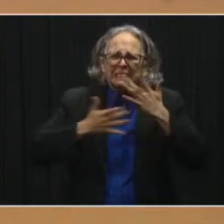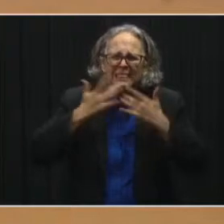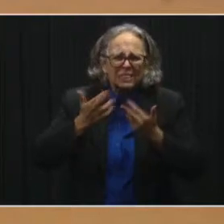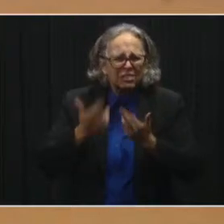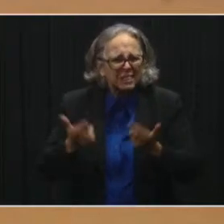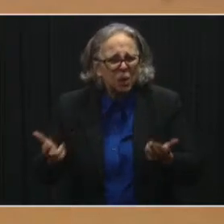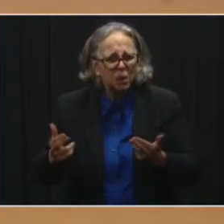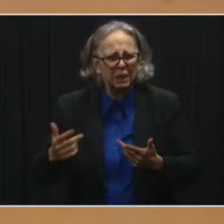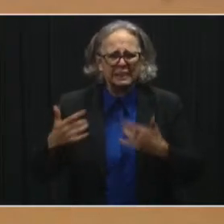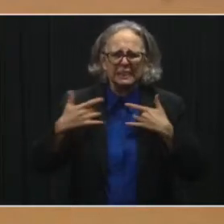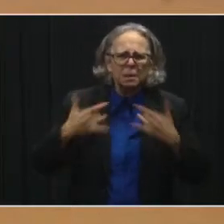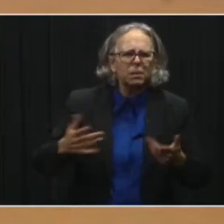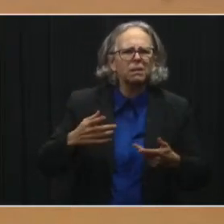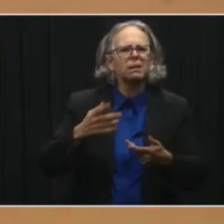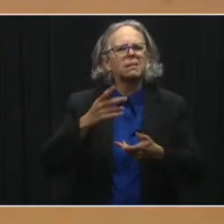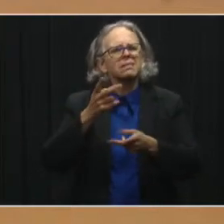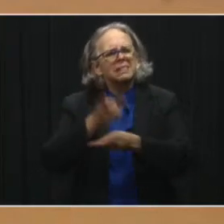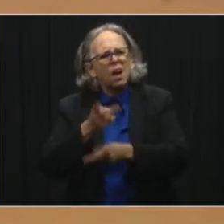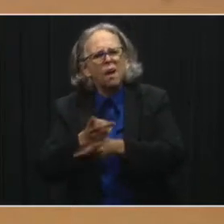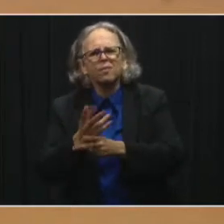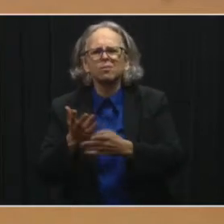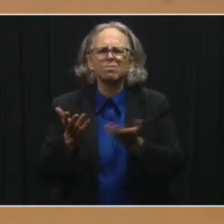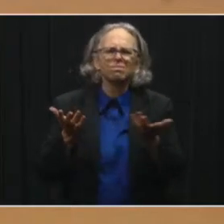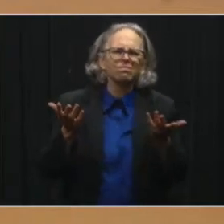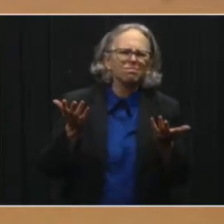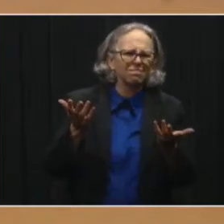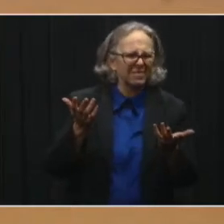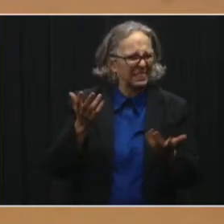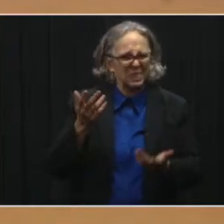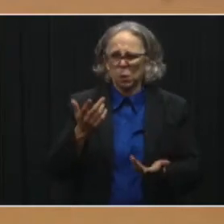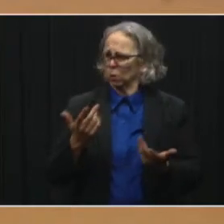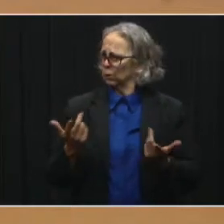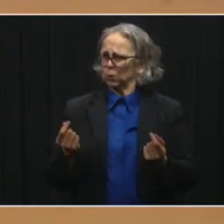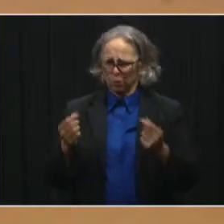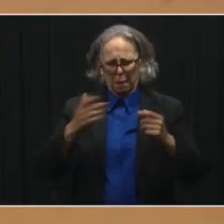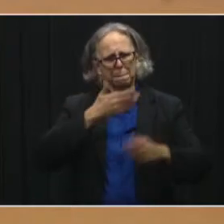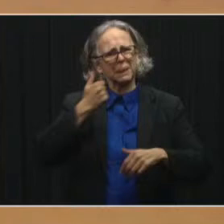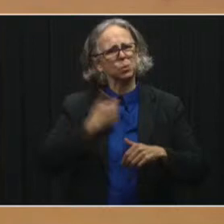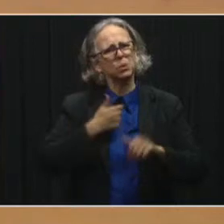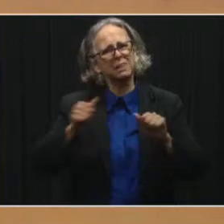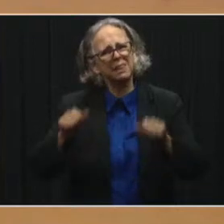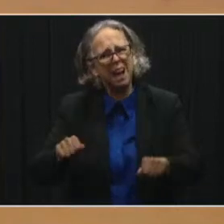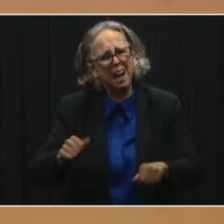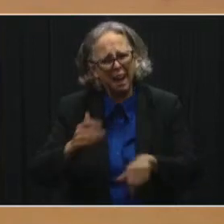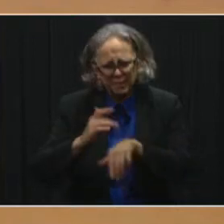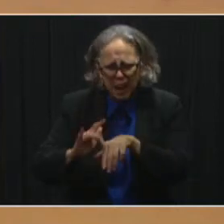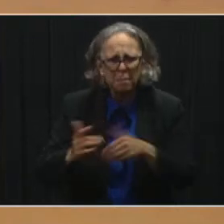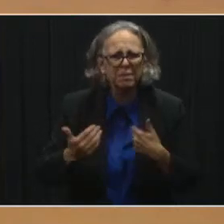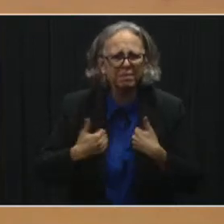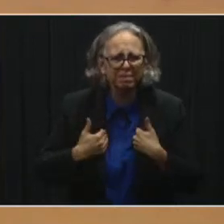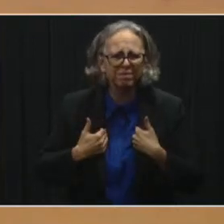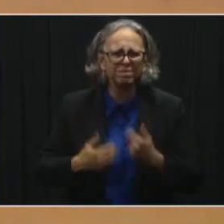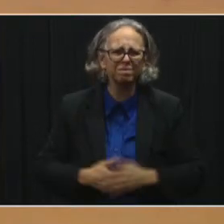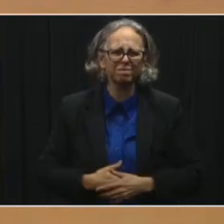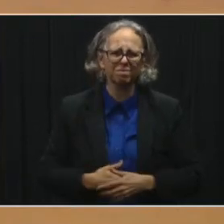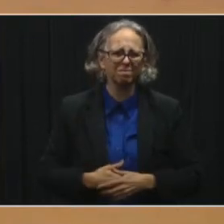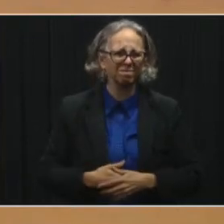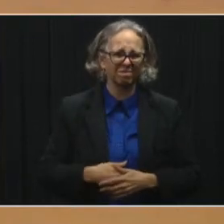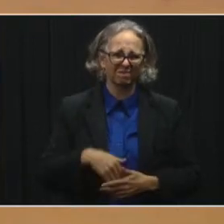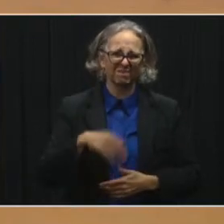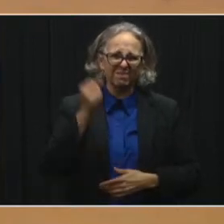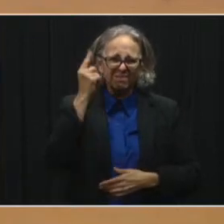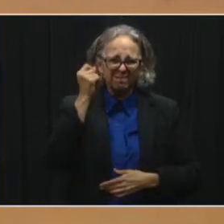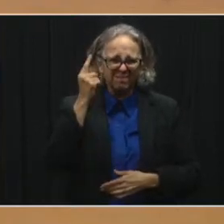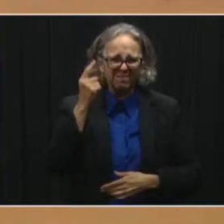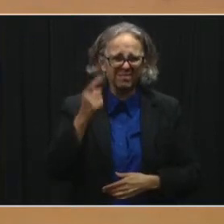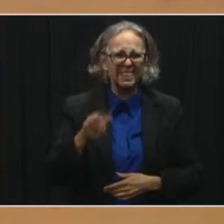of hospitalizations, doing the best we can with what we have. And I'm only one of 2 hospitalists. So a patient gets